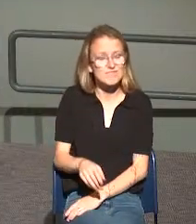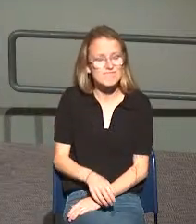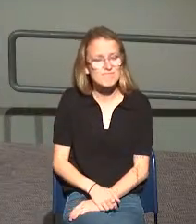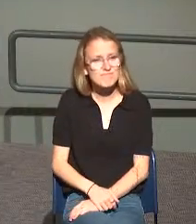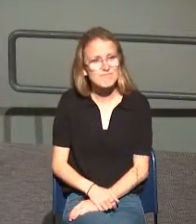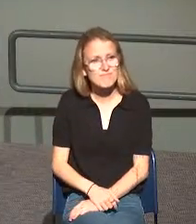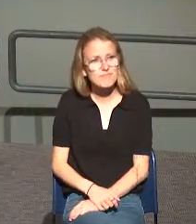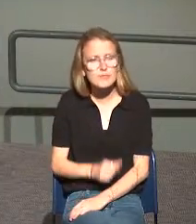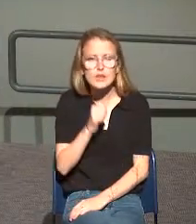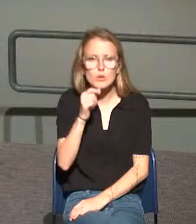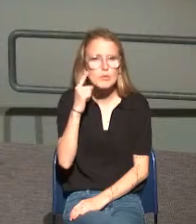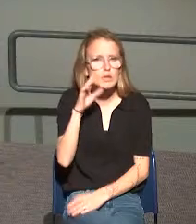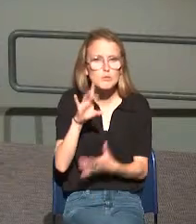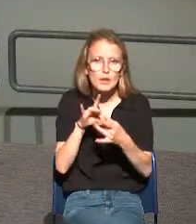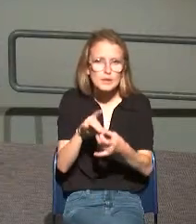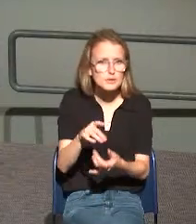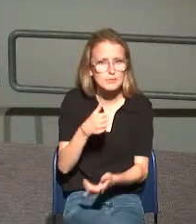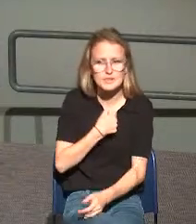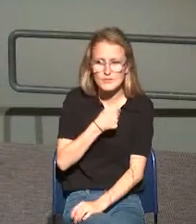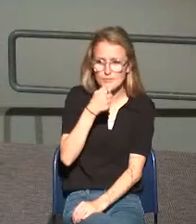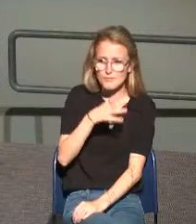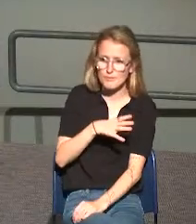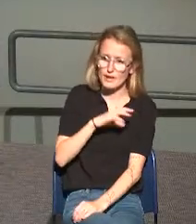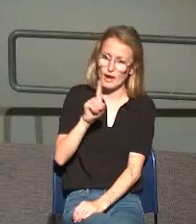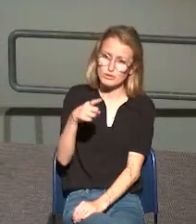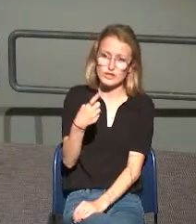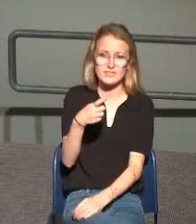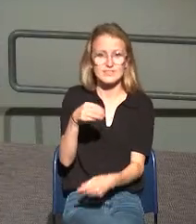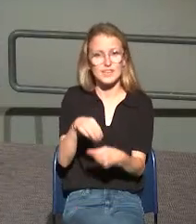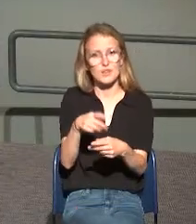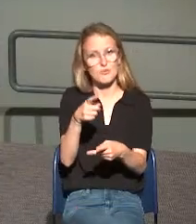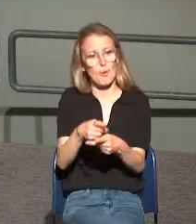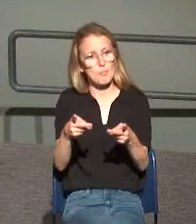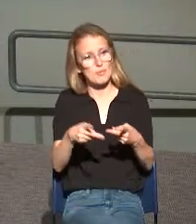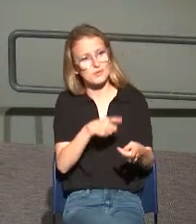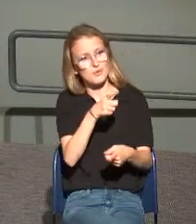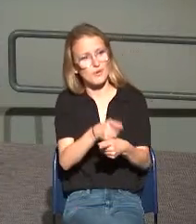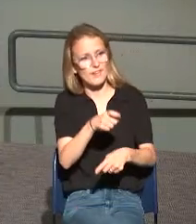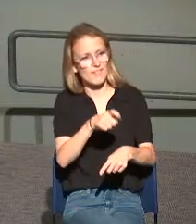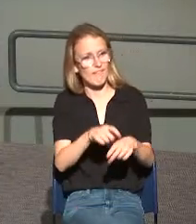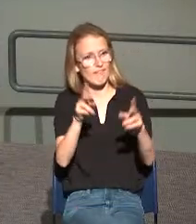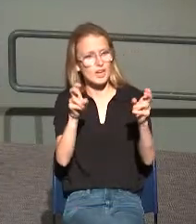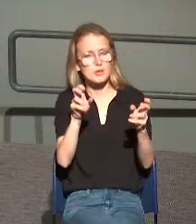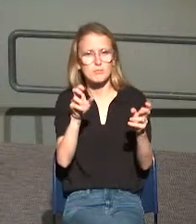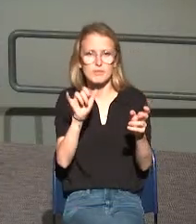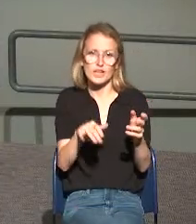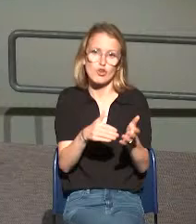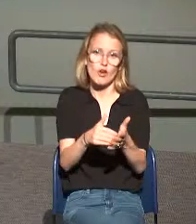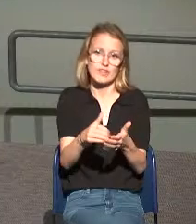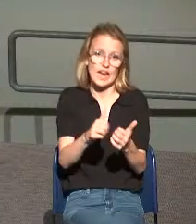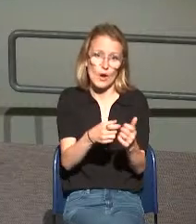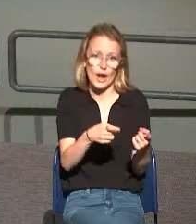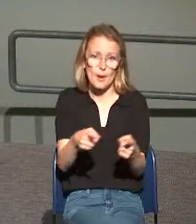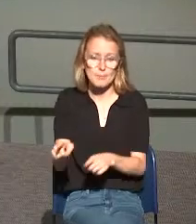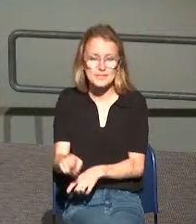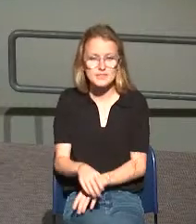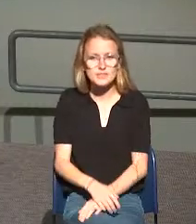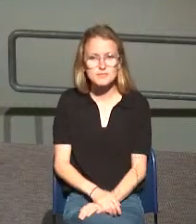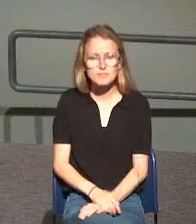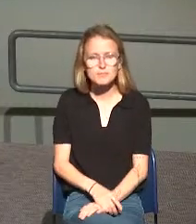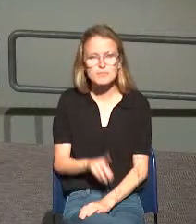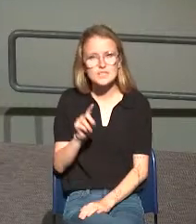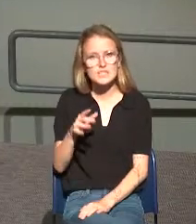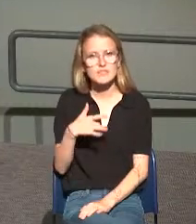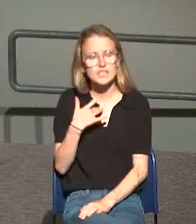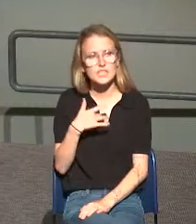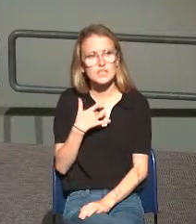don't think it had anything to do with being a woman. You know, I was just in the right place at the right time, which is how a lot of that stuff works. You know, I did have that